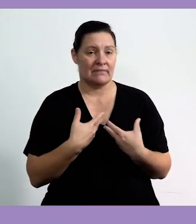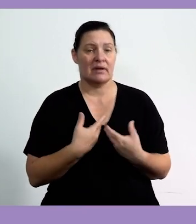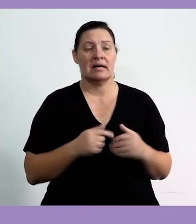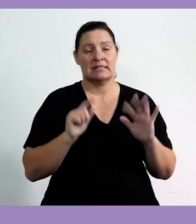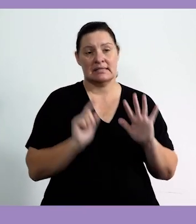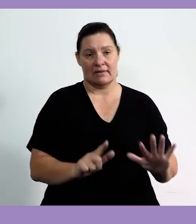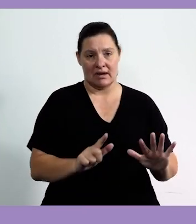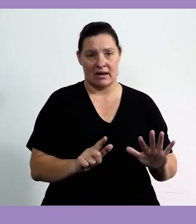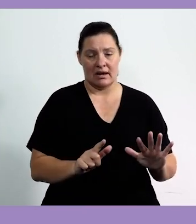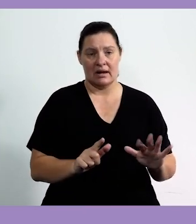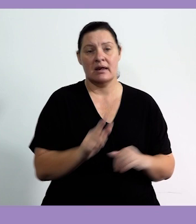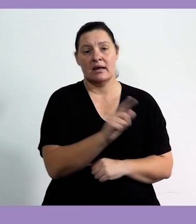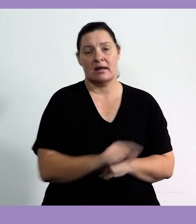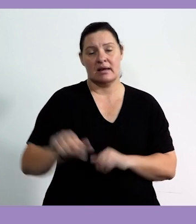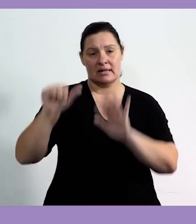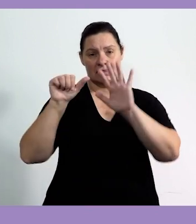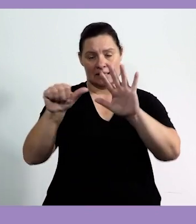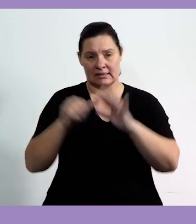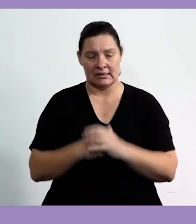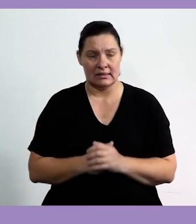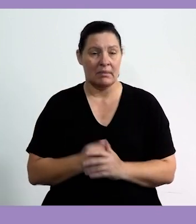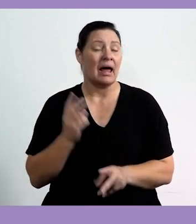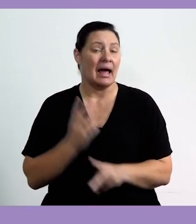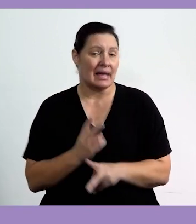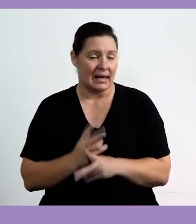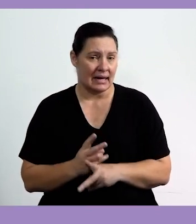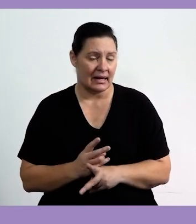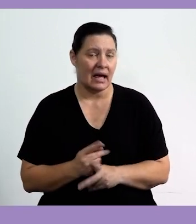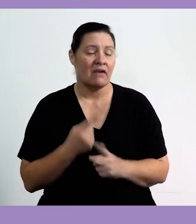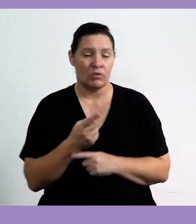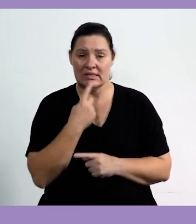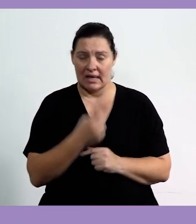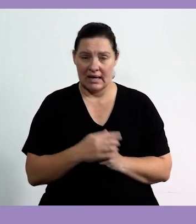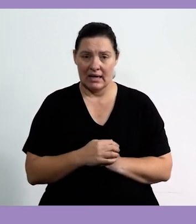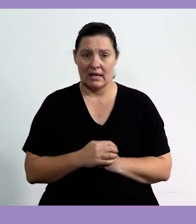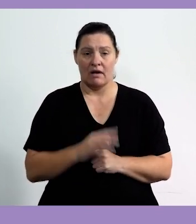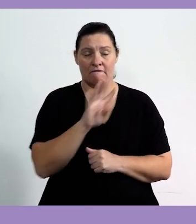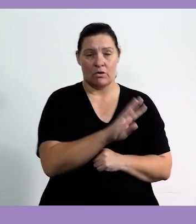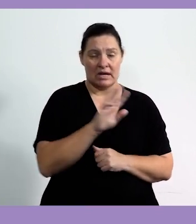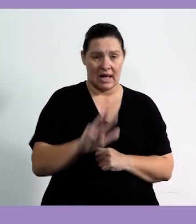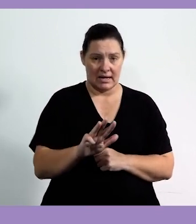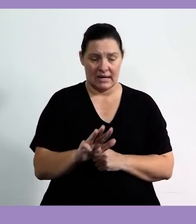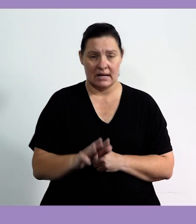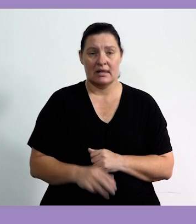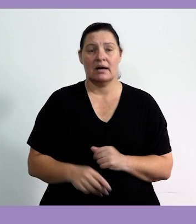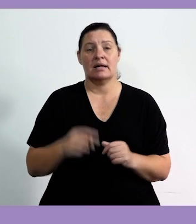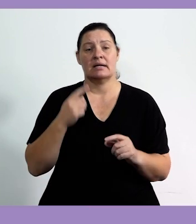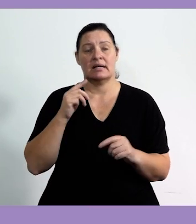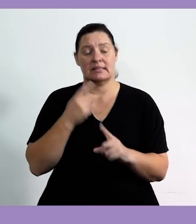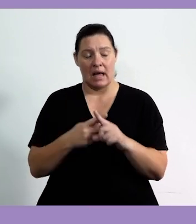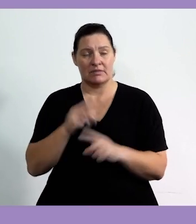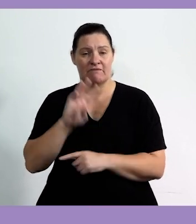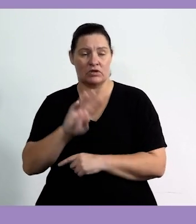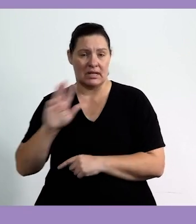give us 7 to the exponent 6. But again, if we are going to say 49 multiplied